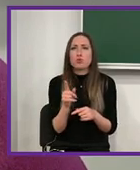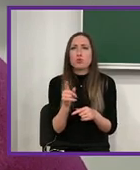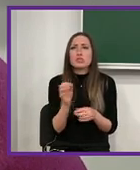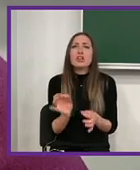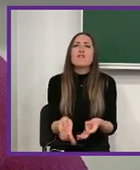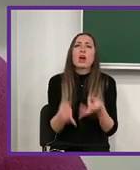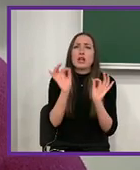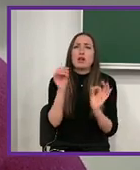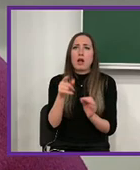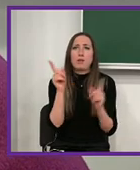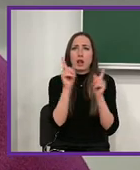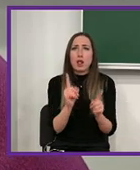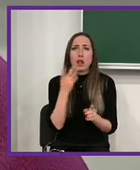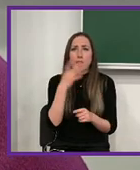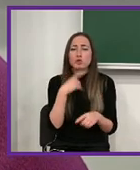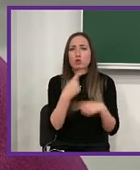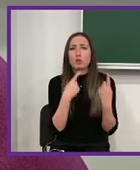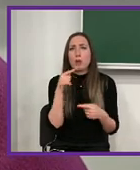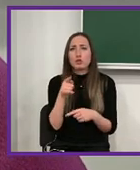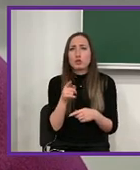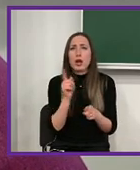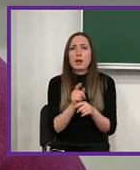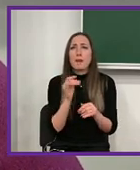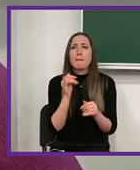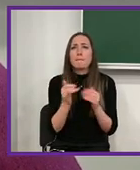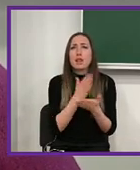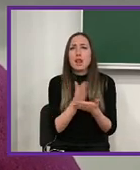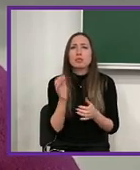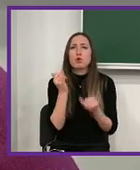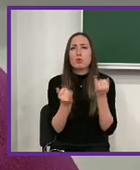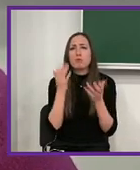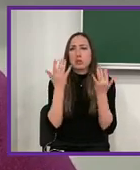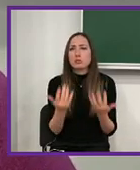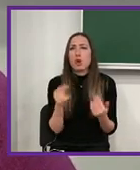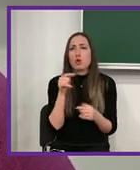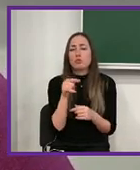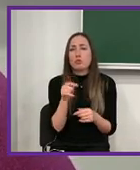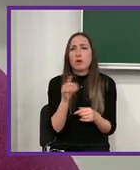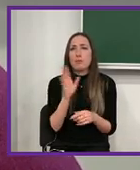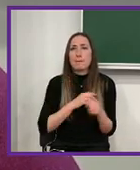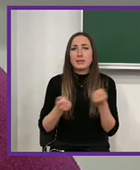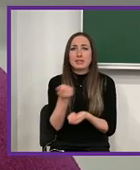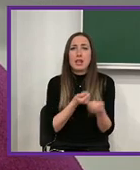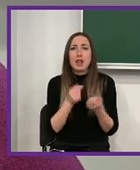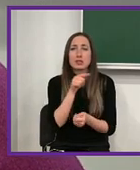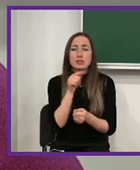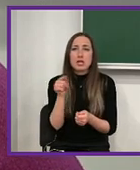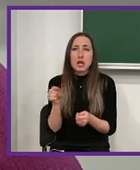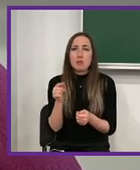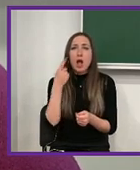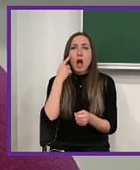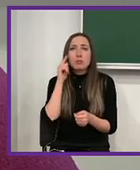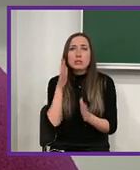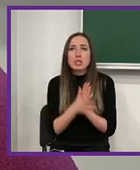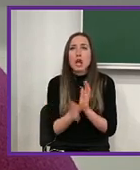in fact, really whether you engage properly with your stakeholders, and we'll get to that, who they are in a moment, I mean, it really can make a